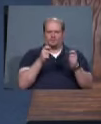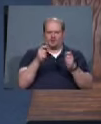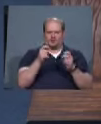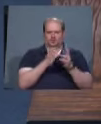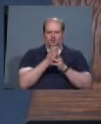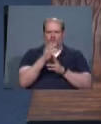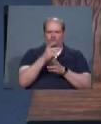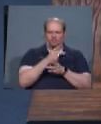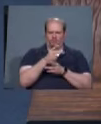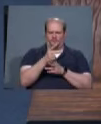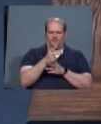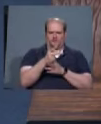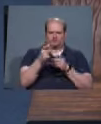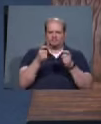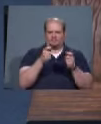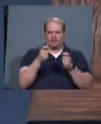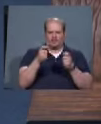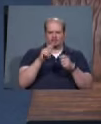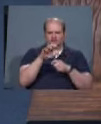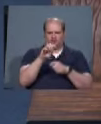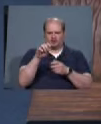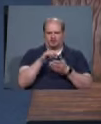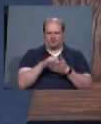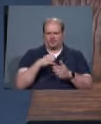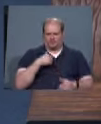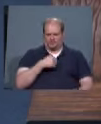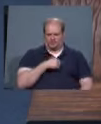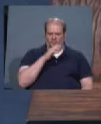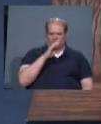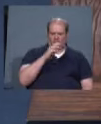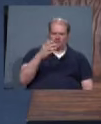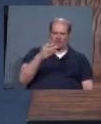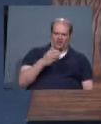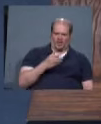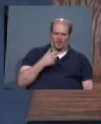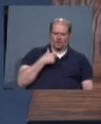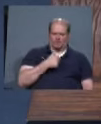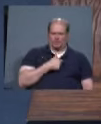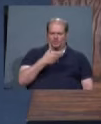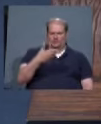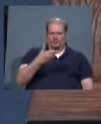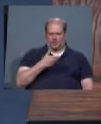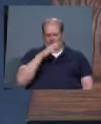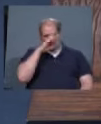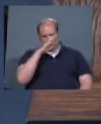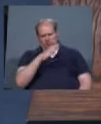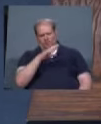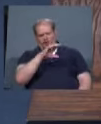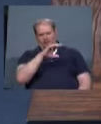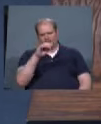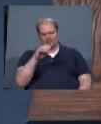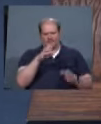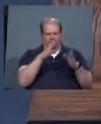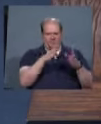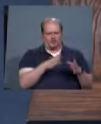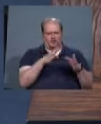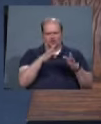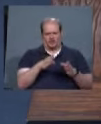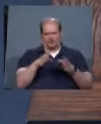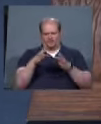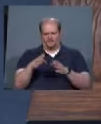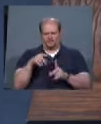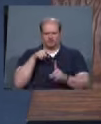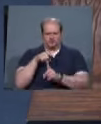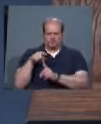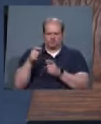through professional management company that we're hiring. But we'll be hiring directly the company or individuals